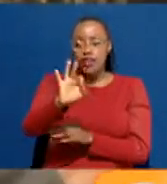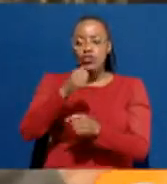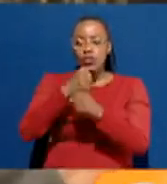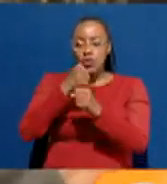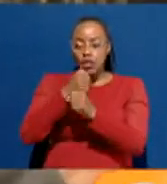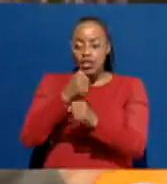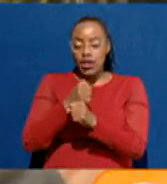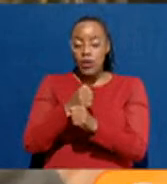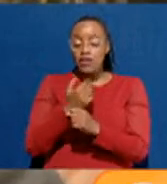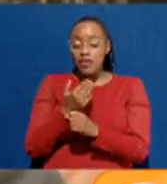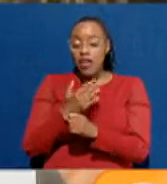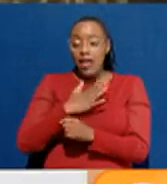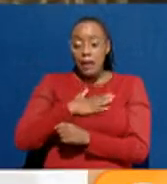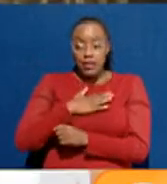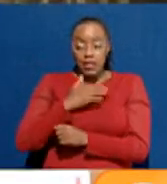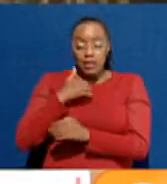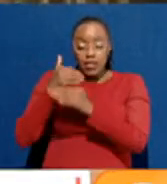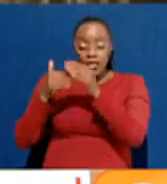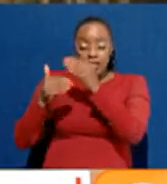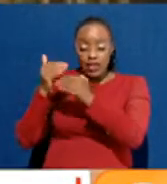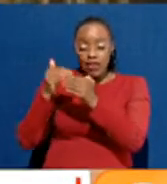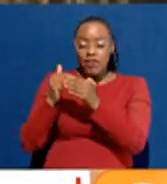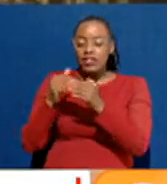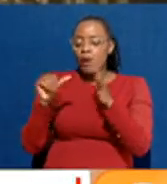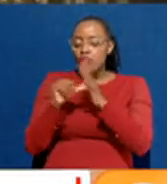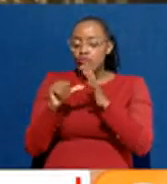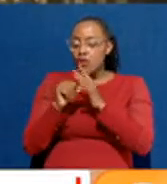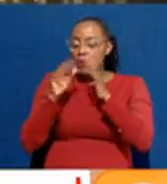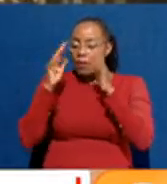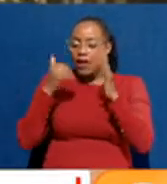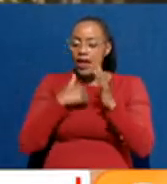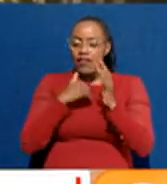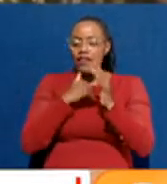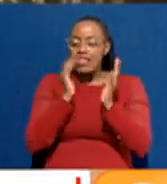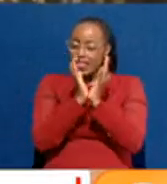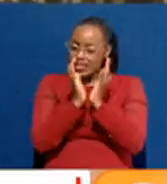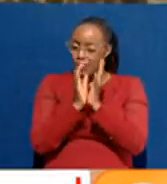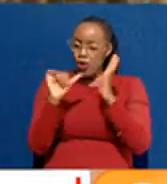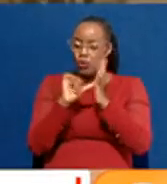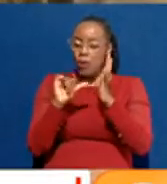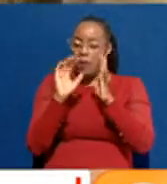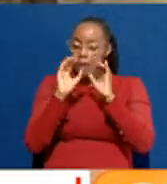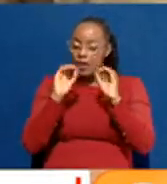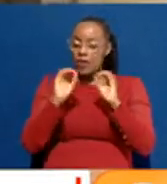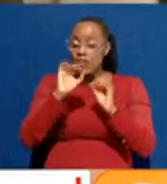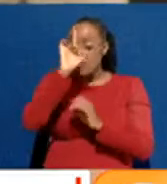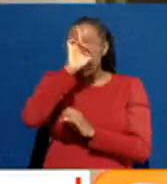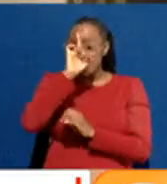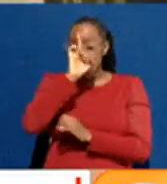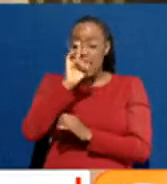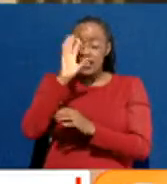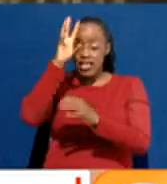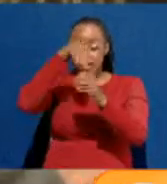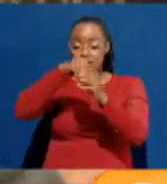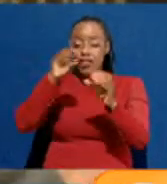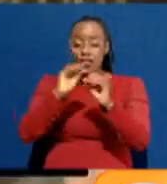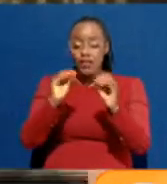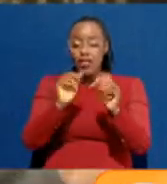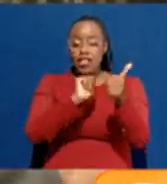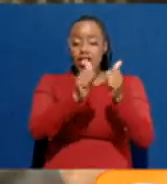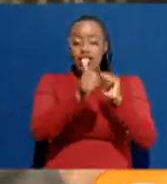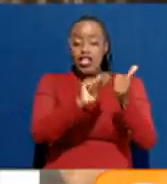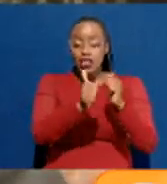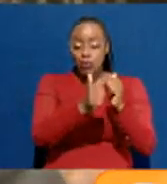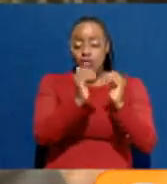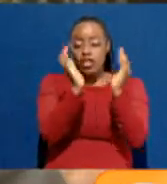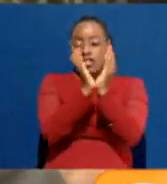can't hide the fact that our sporting infrastructure is in tatters, total tatters. We've not made any serious investment in our sporting infrastructure